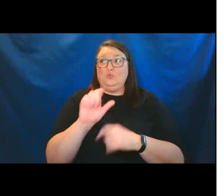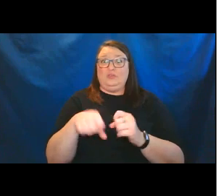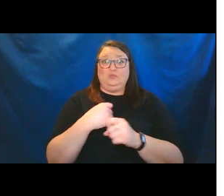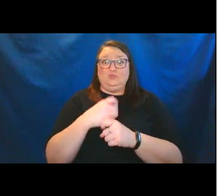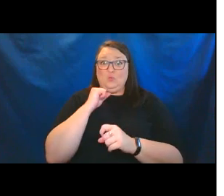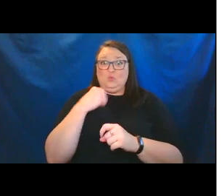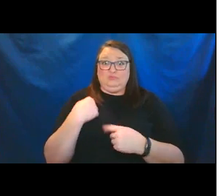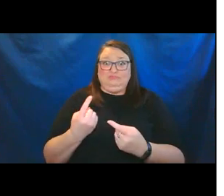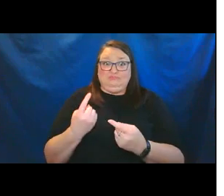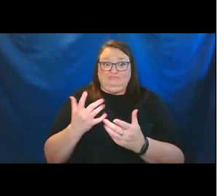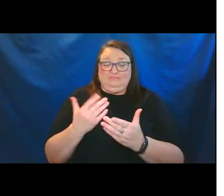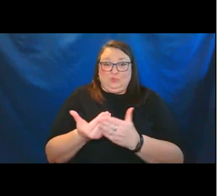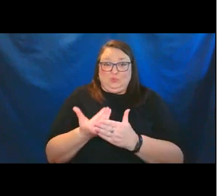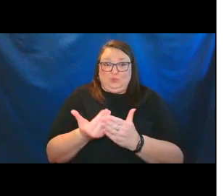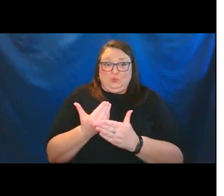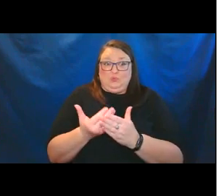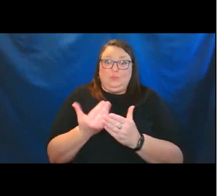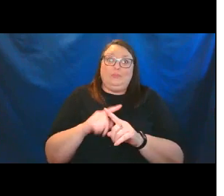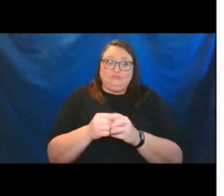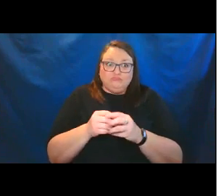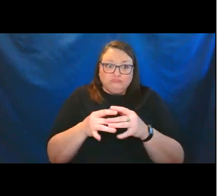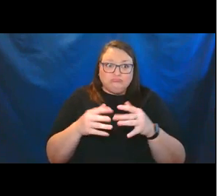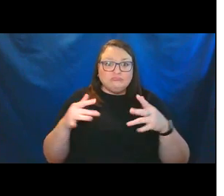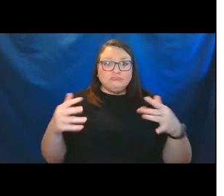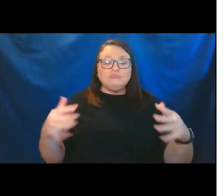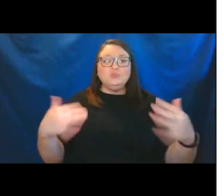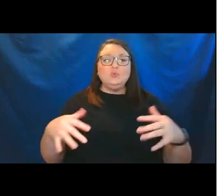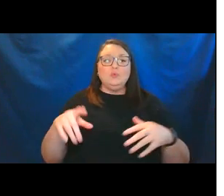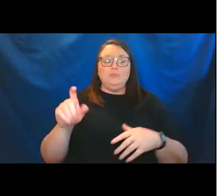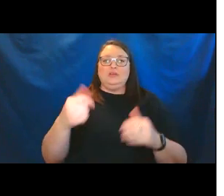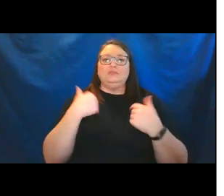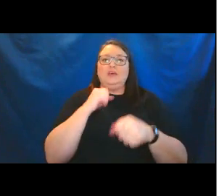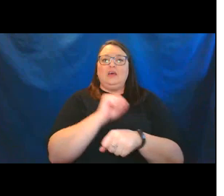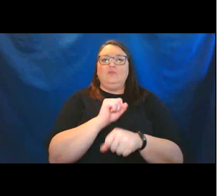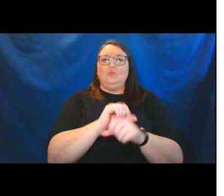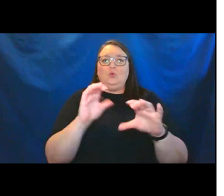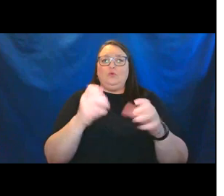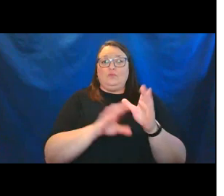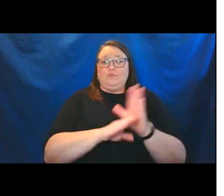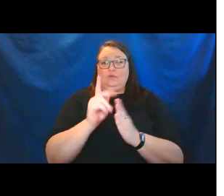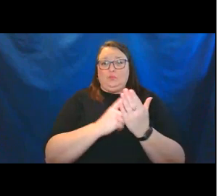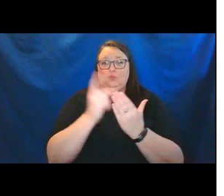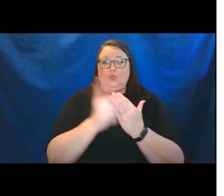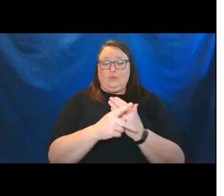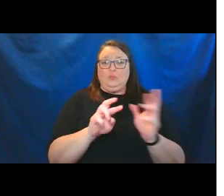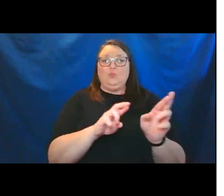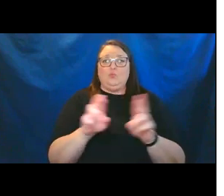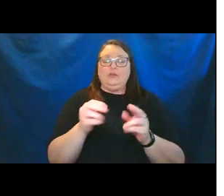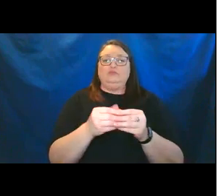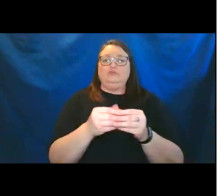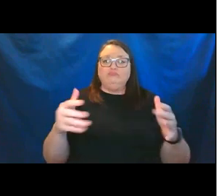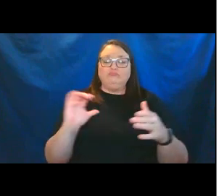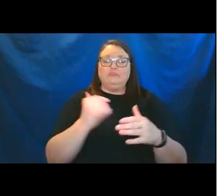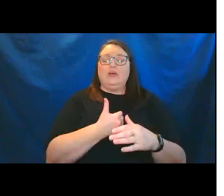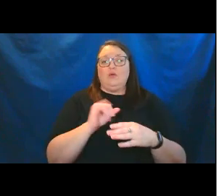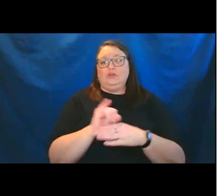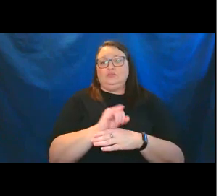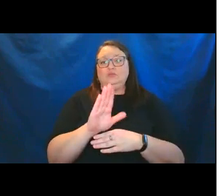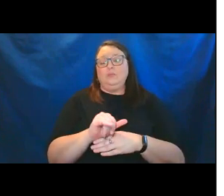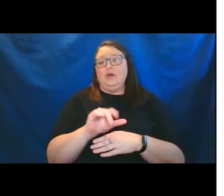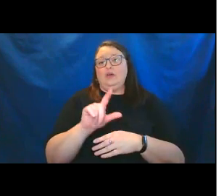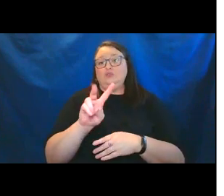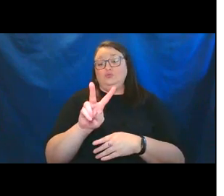speed ahead, growing like crazy. We have to have a workforce development program to expand our industry by 2,000%